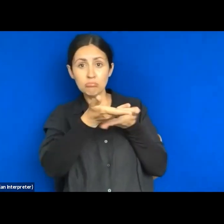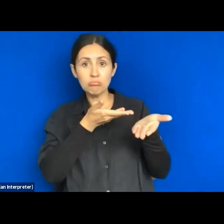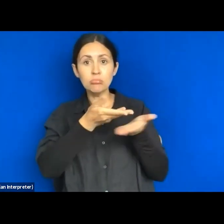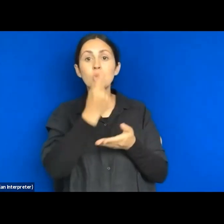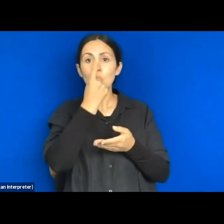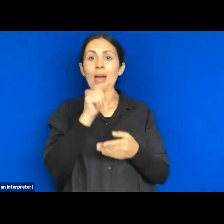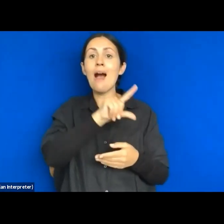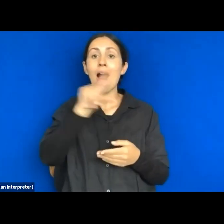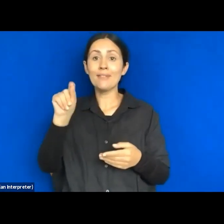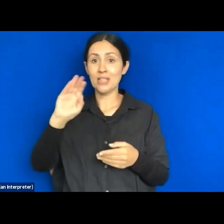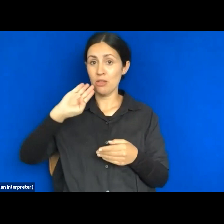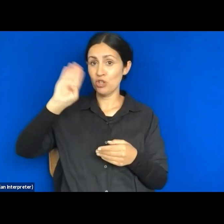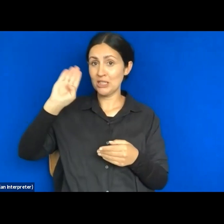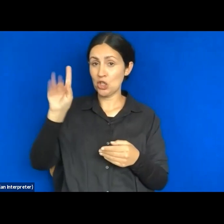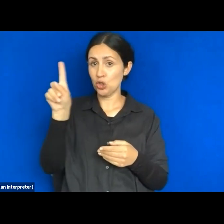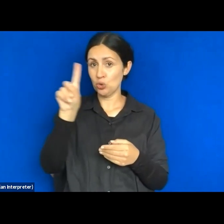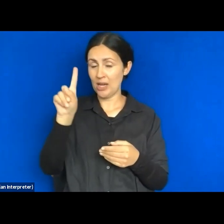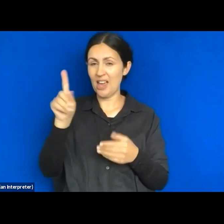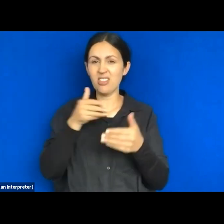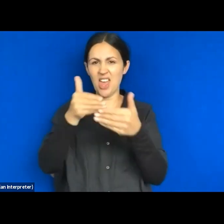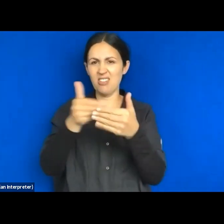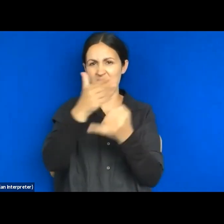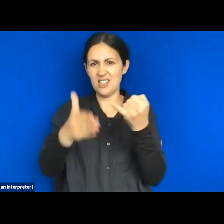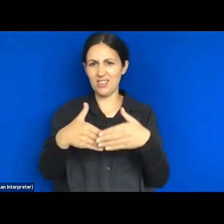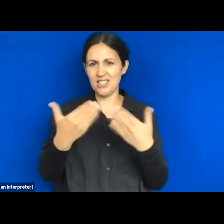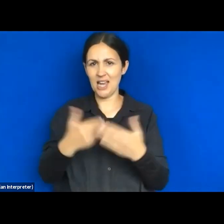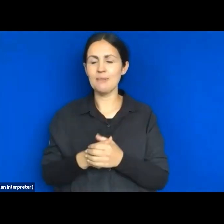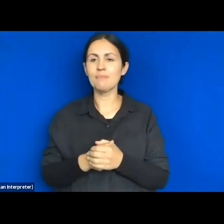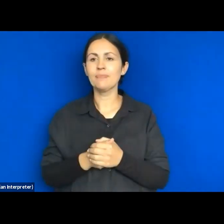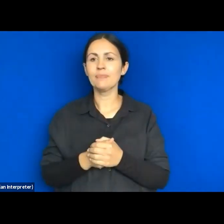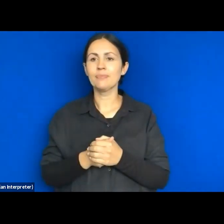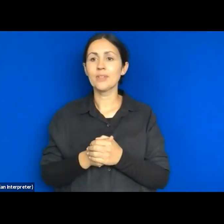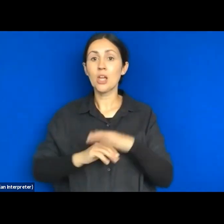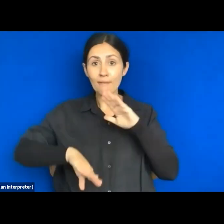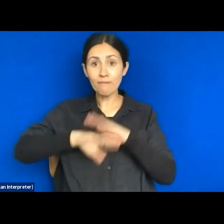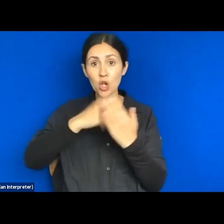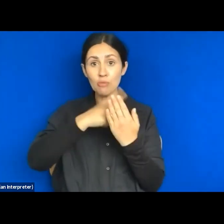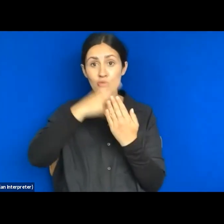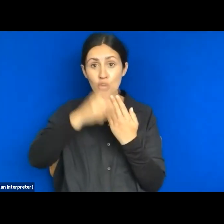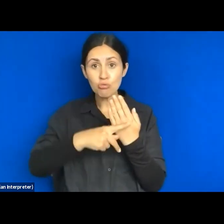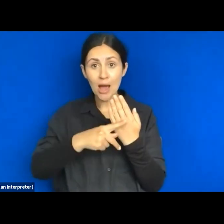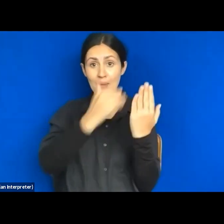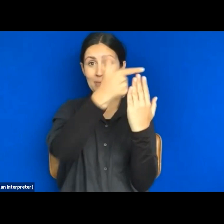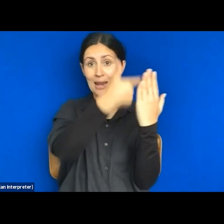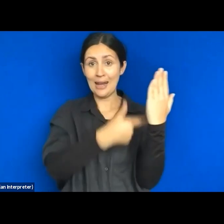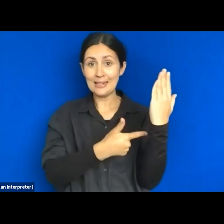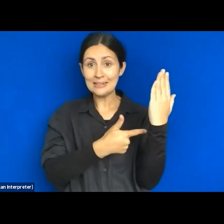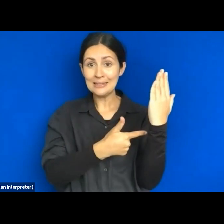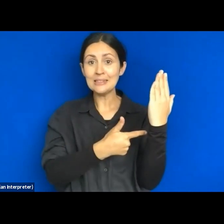remarks. You can actually get the full program, and the presentations will be available to